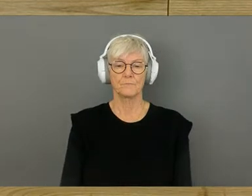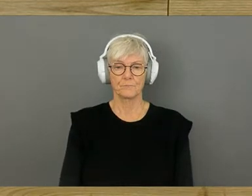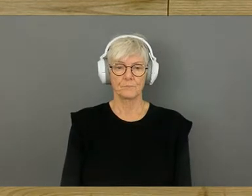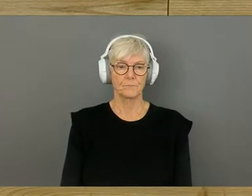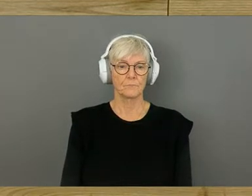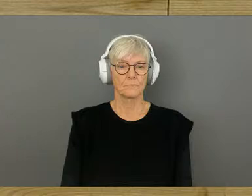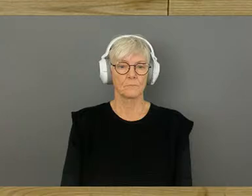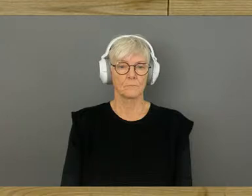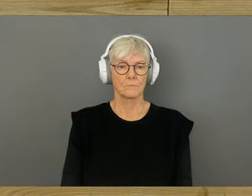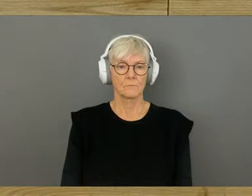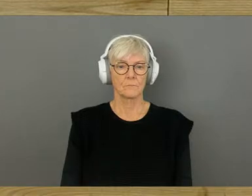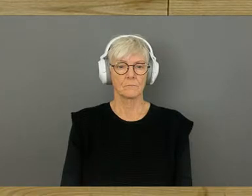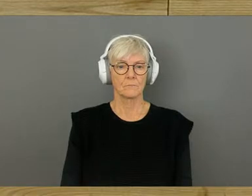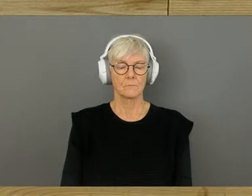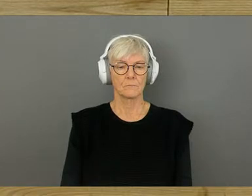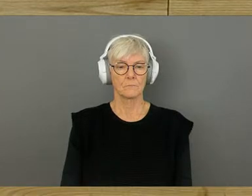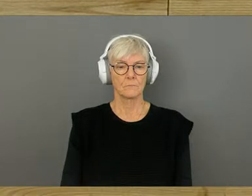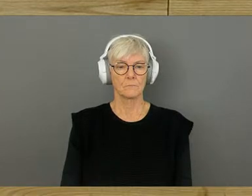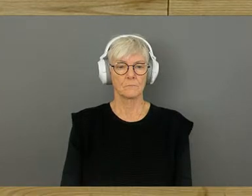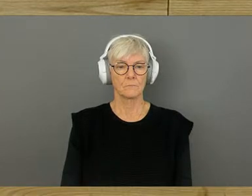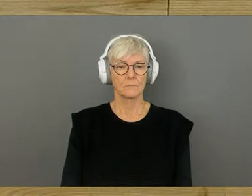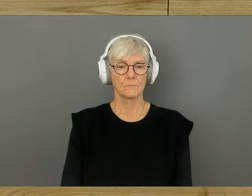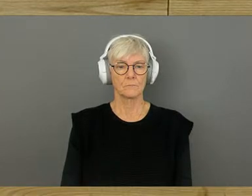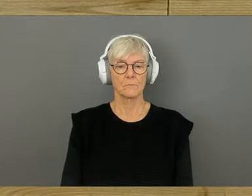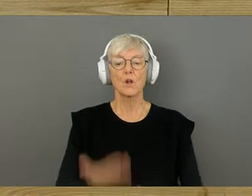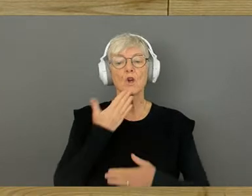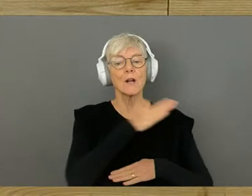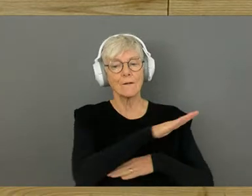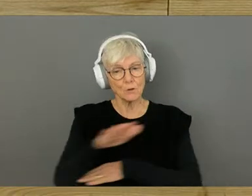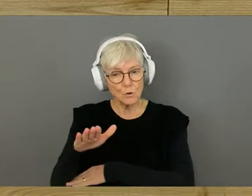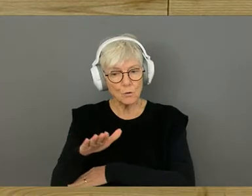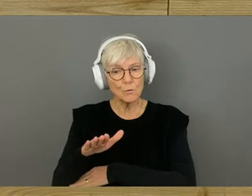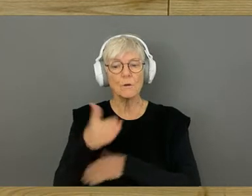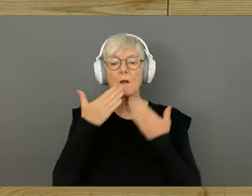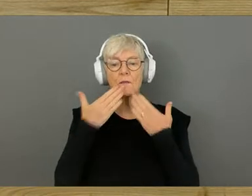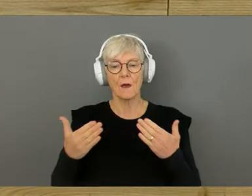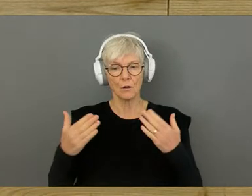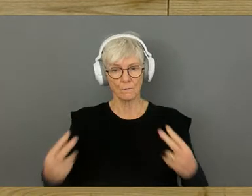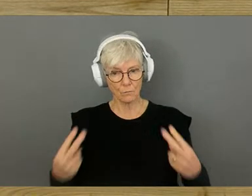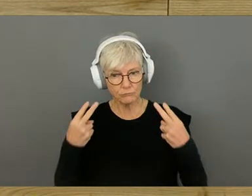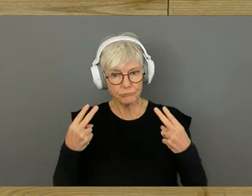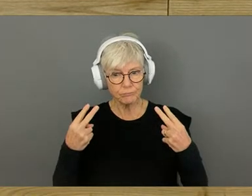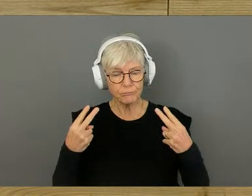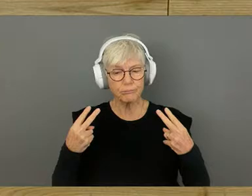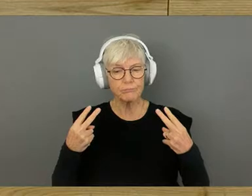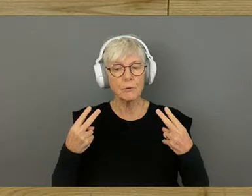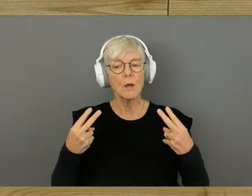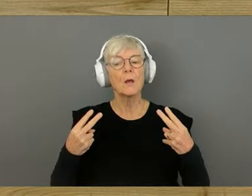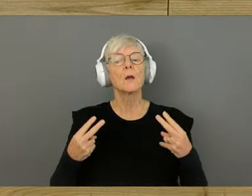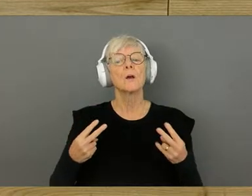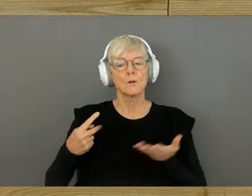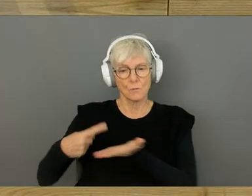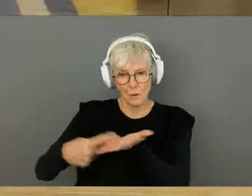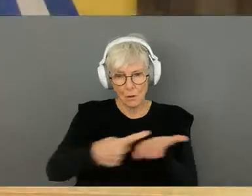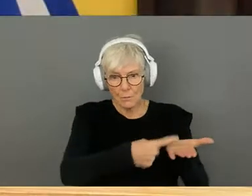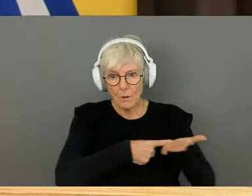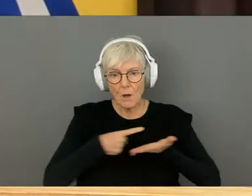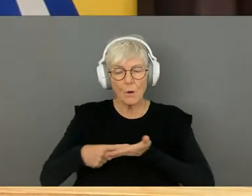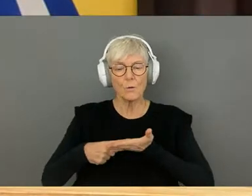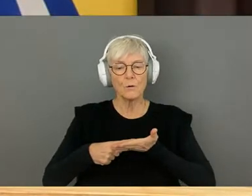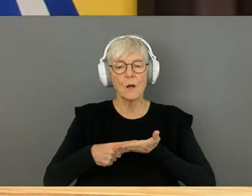Cool. Good afternoon, and thank you for joining us for an update on power restoration efforts. Bonjour, merci de